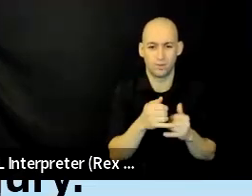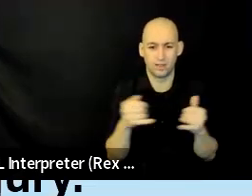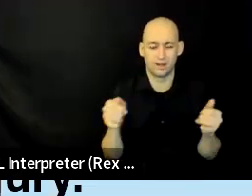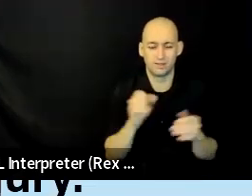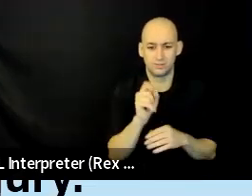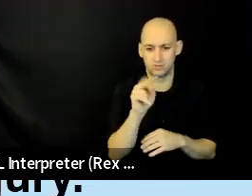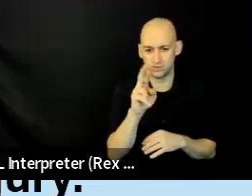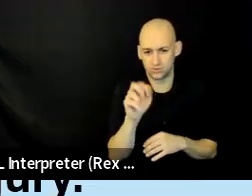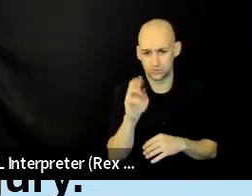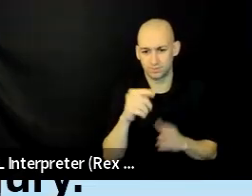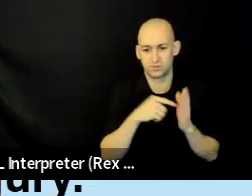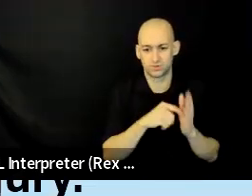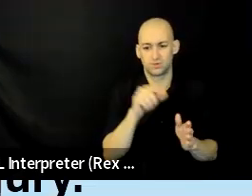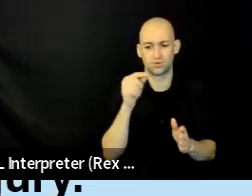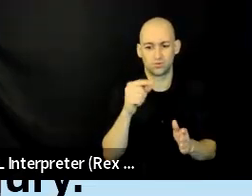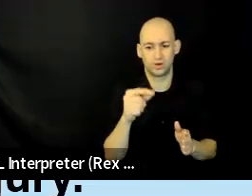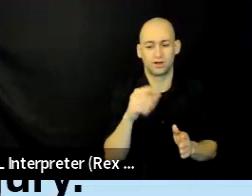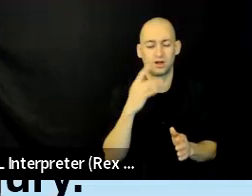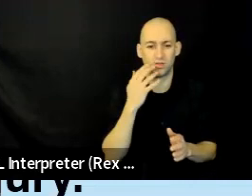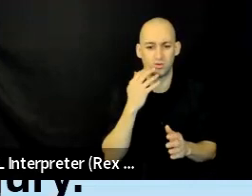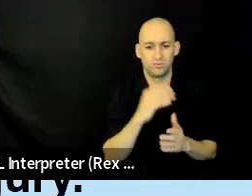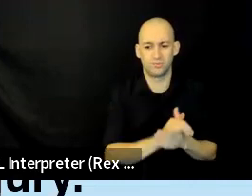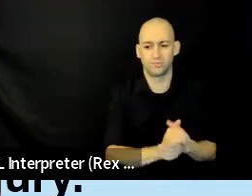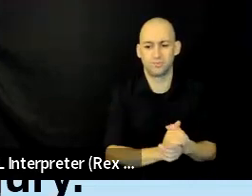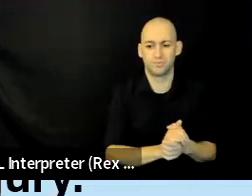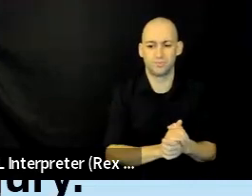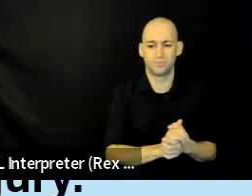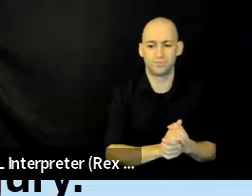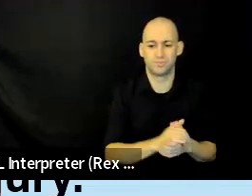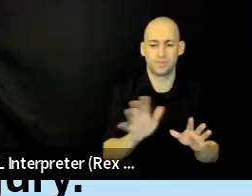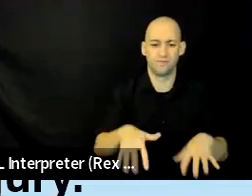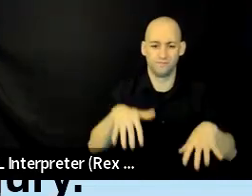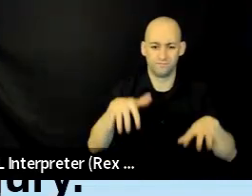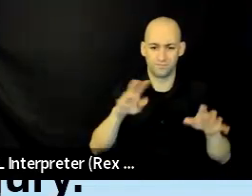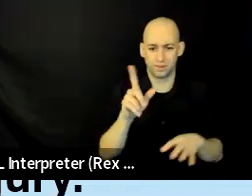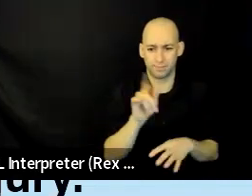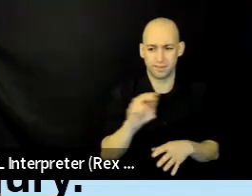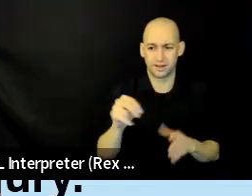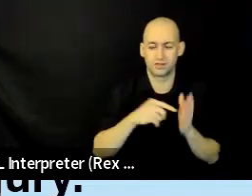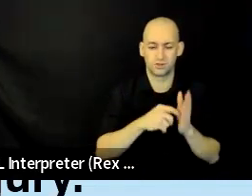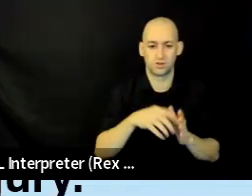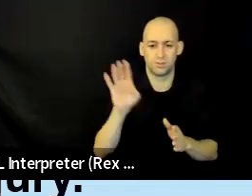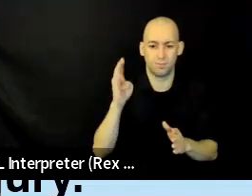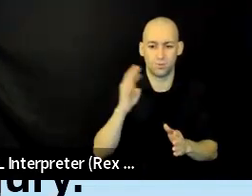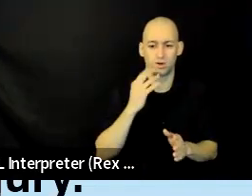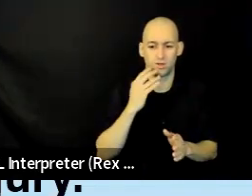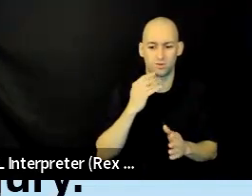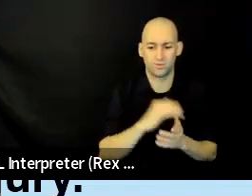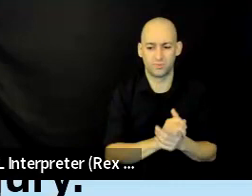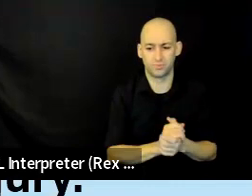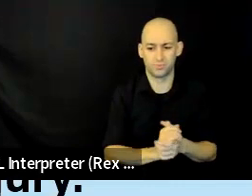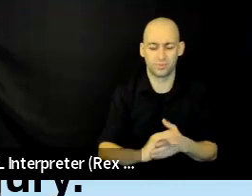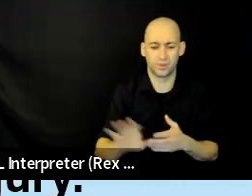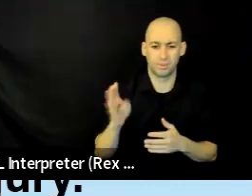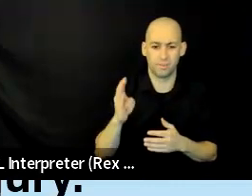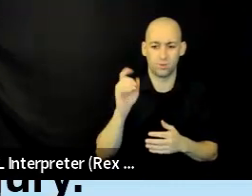shown in green color, floodplain shown in blue color, blue oak woodland shown